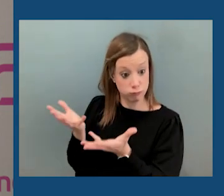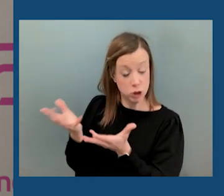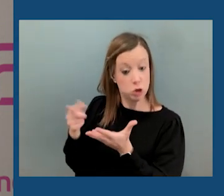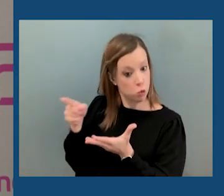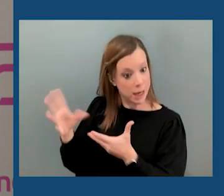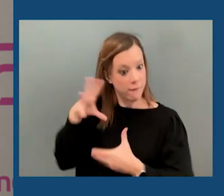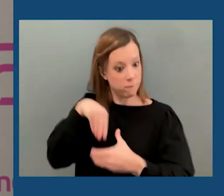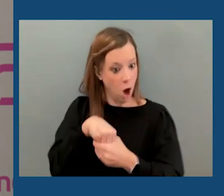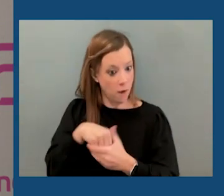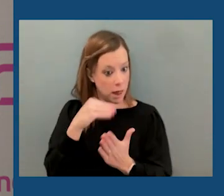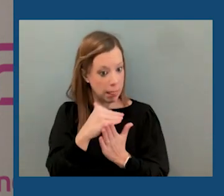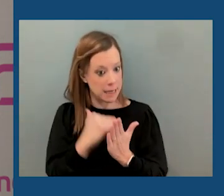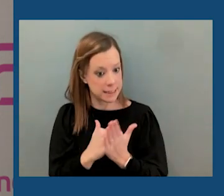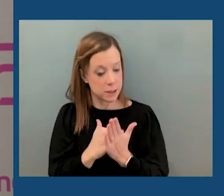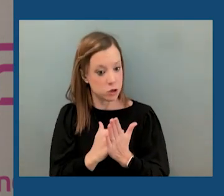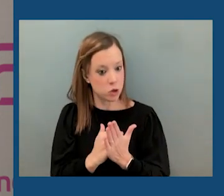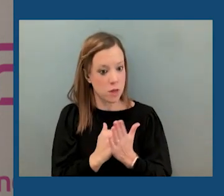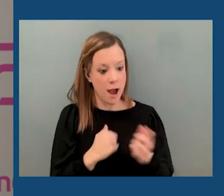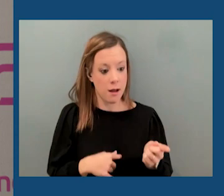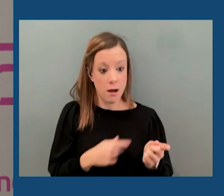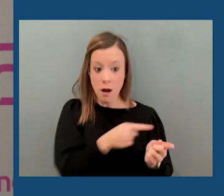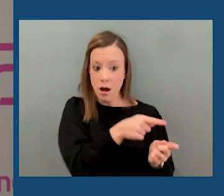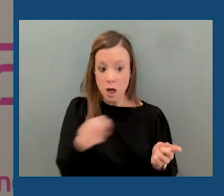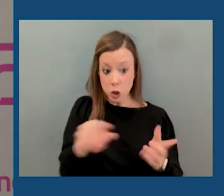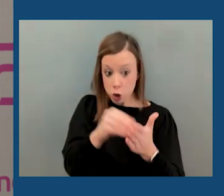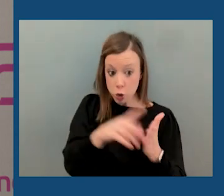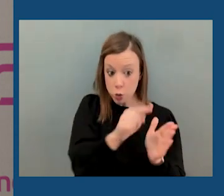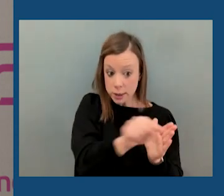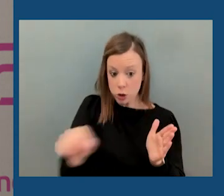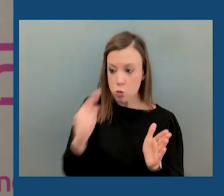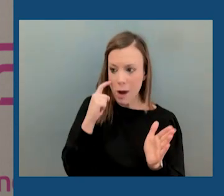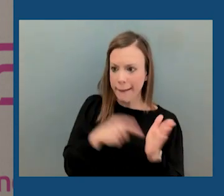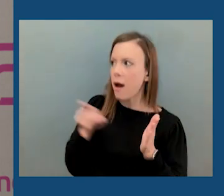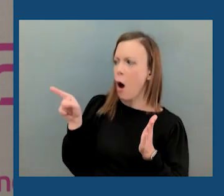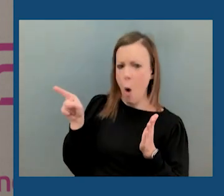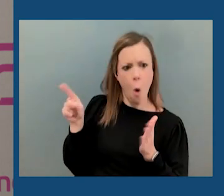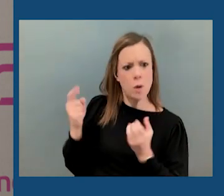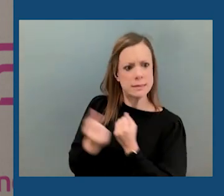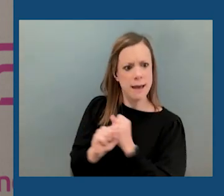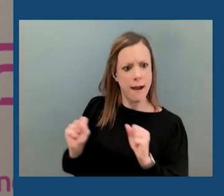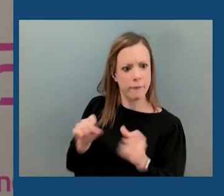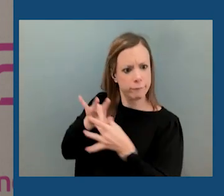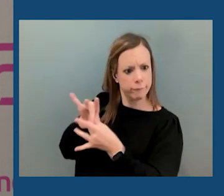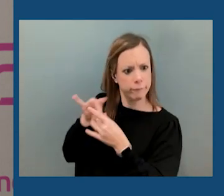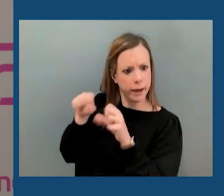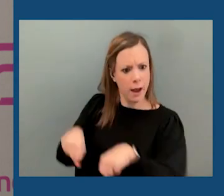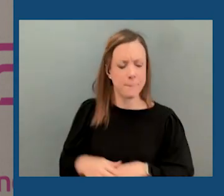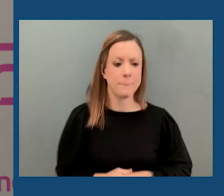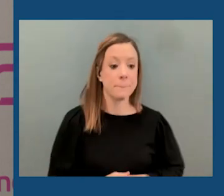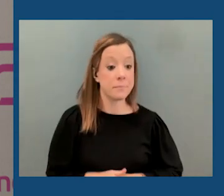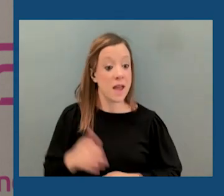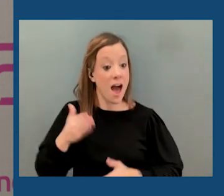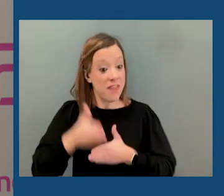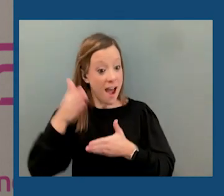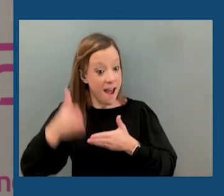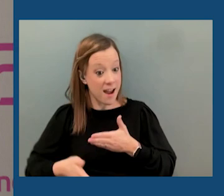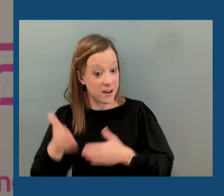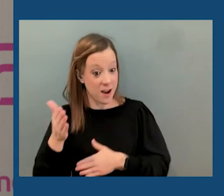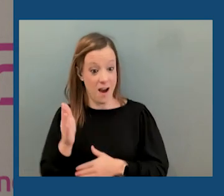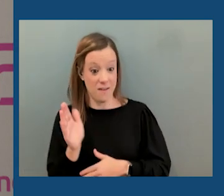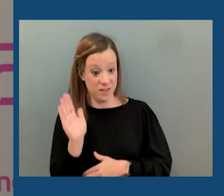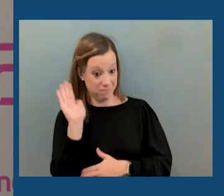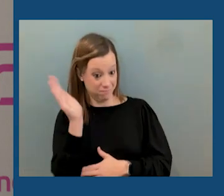that he was a safe and reliable person to talk to about these issues. At the end of the lesson, he not only thanked us for coming in and doing a great